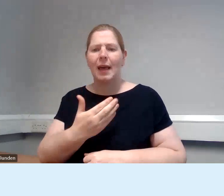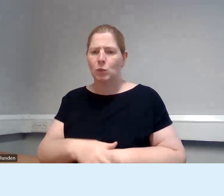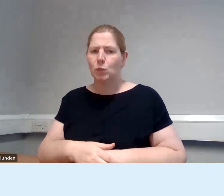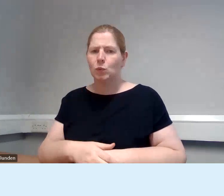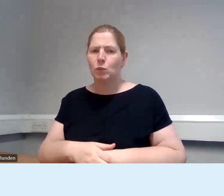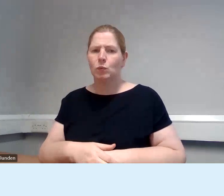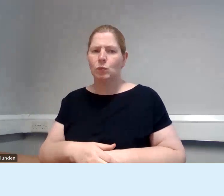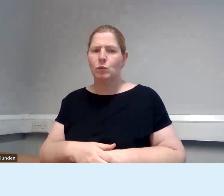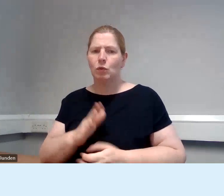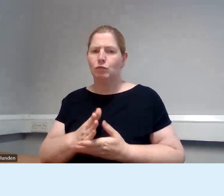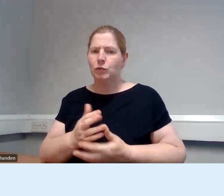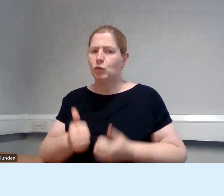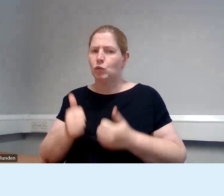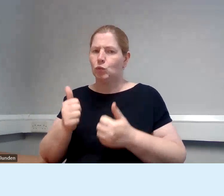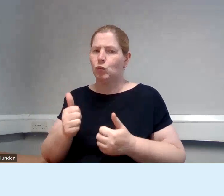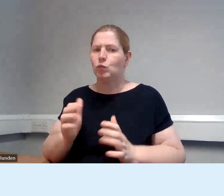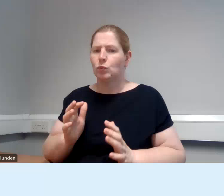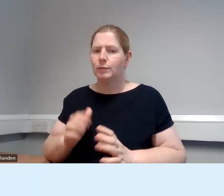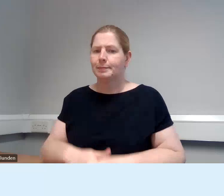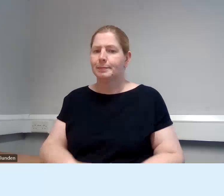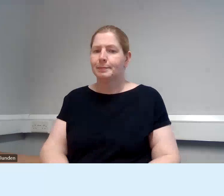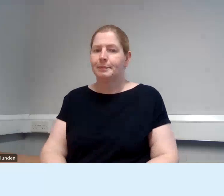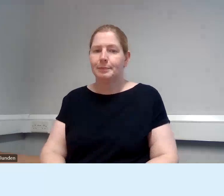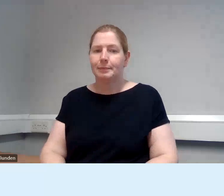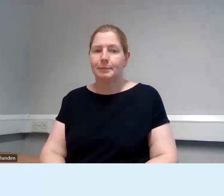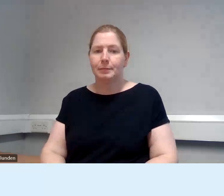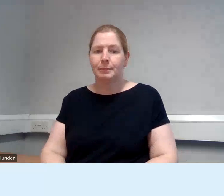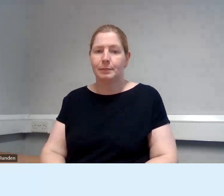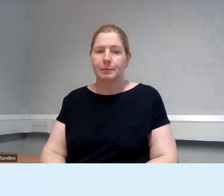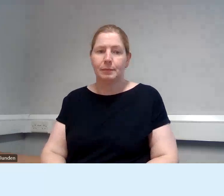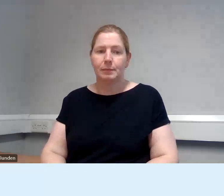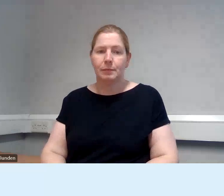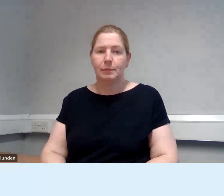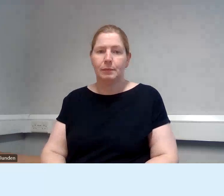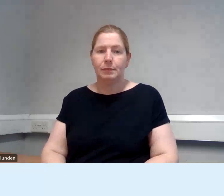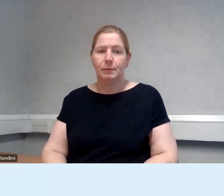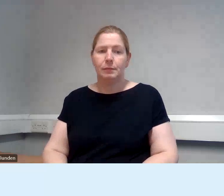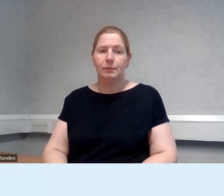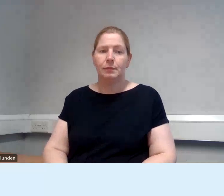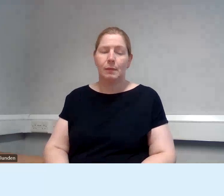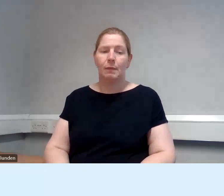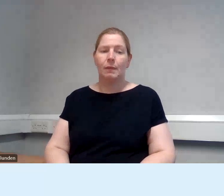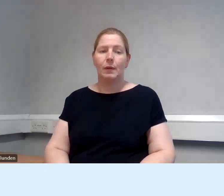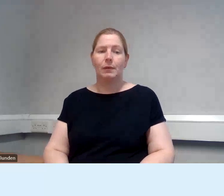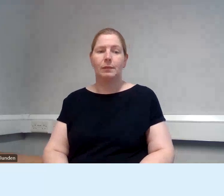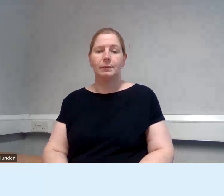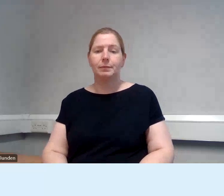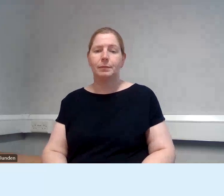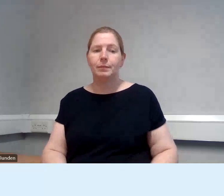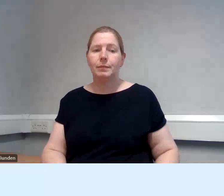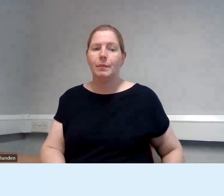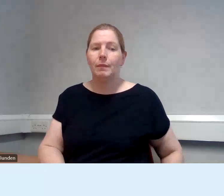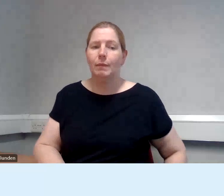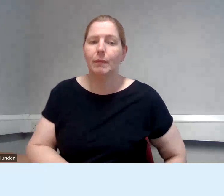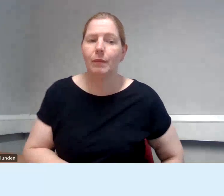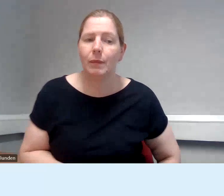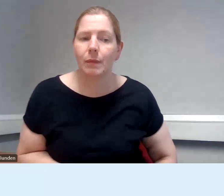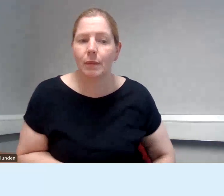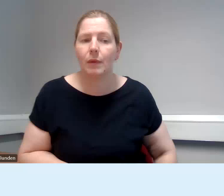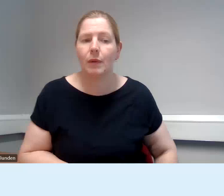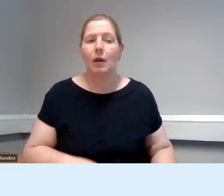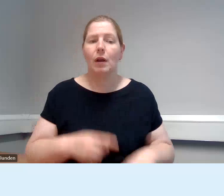great, and thank you very much for sharing that. Thank you. Okay, I've just covered some traffic that's in the chat